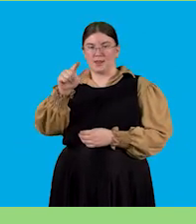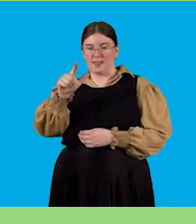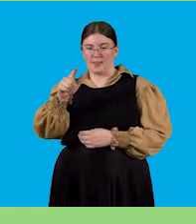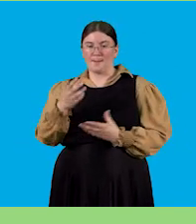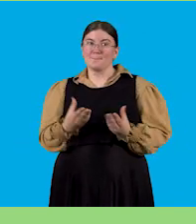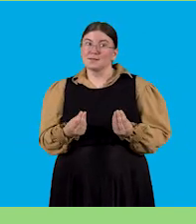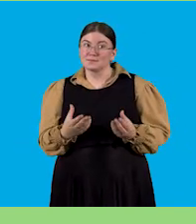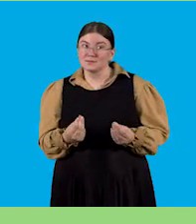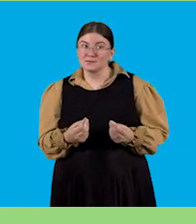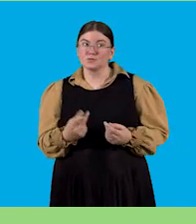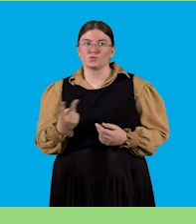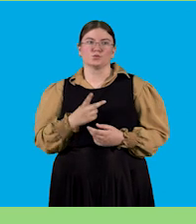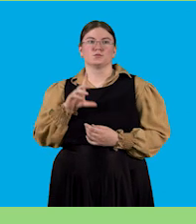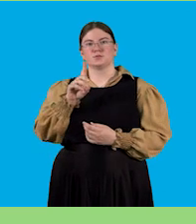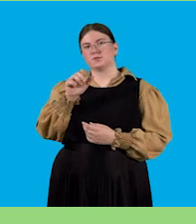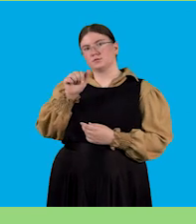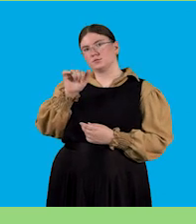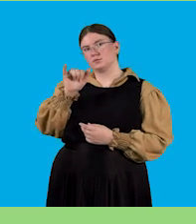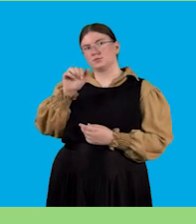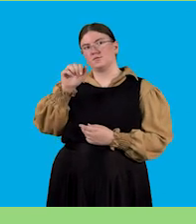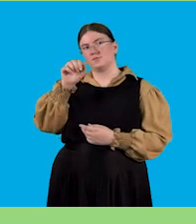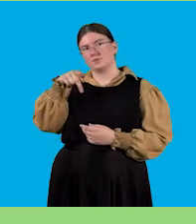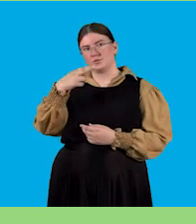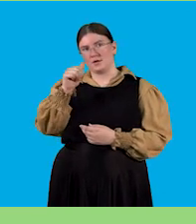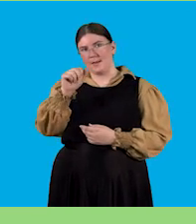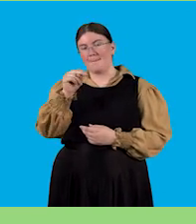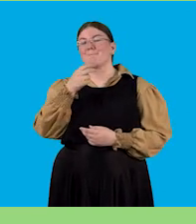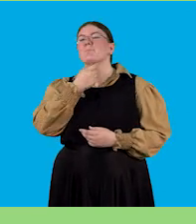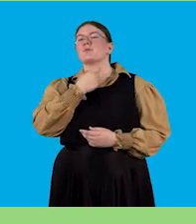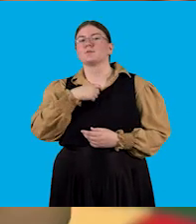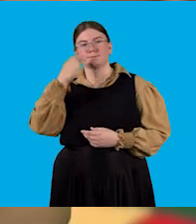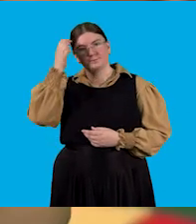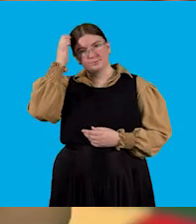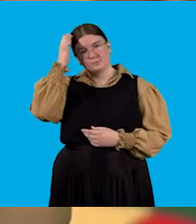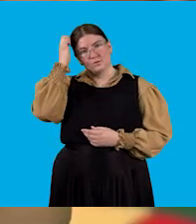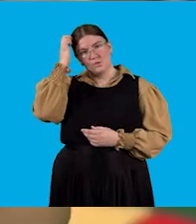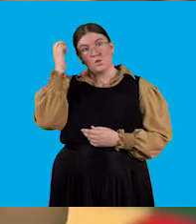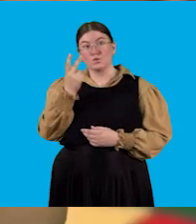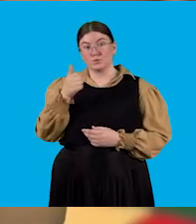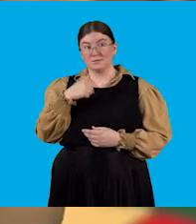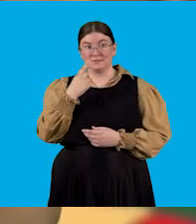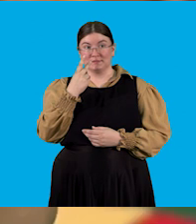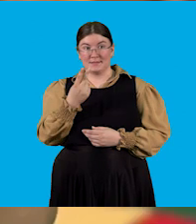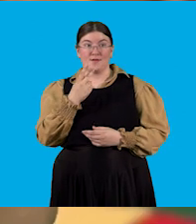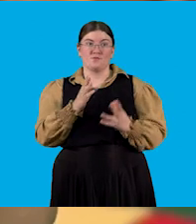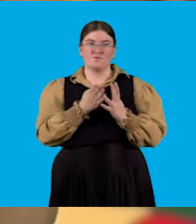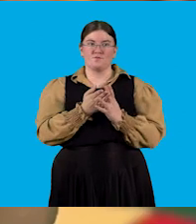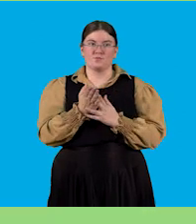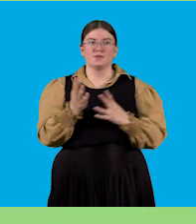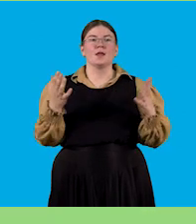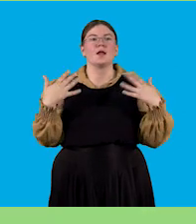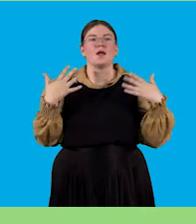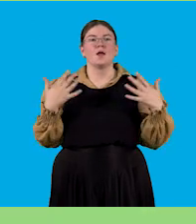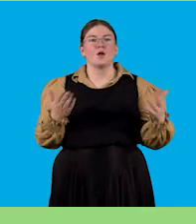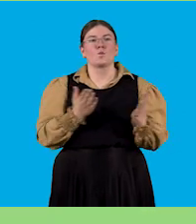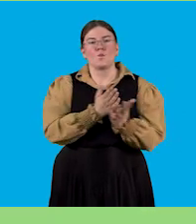And then we also look at the airways and passages that are part of the respiratory system.